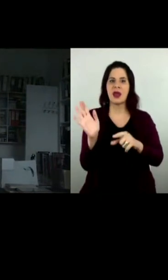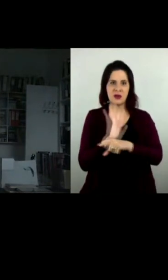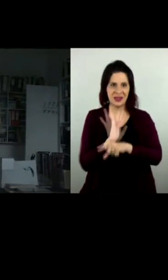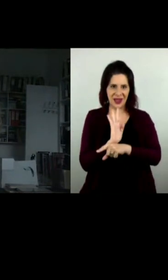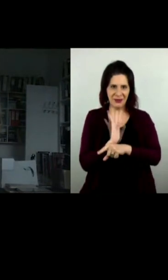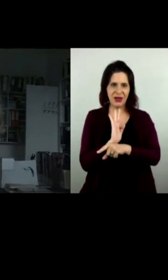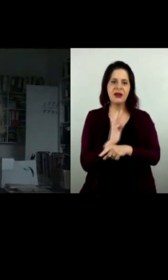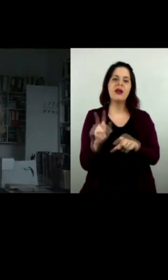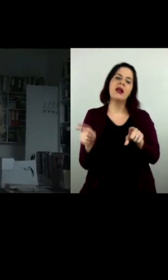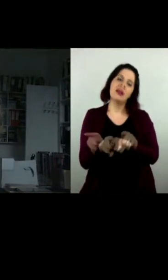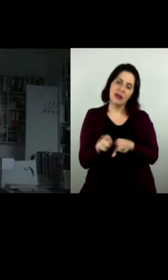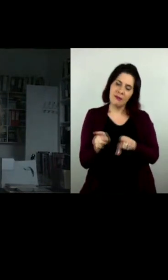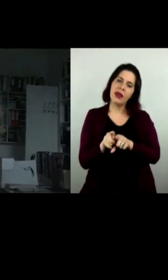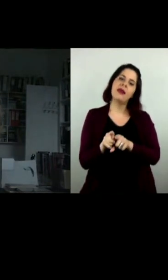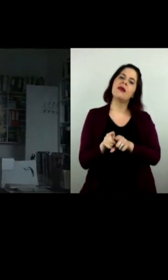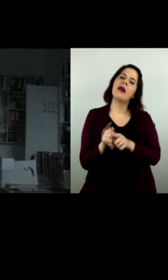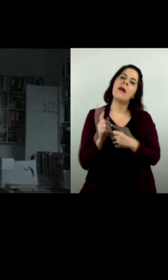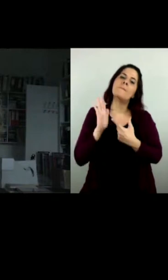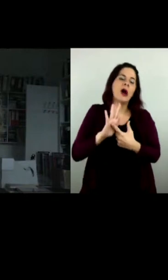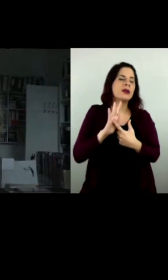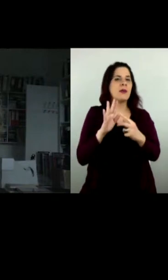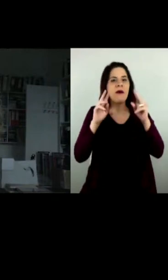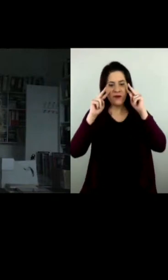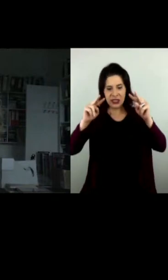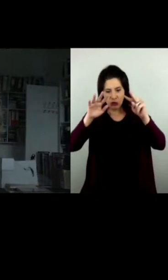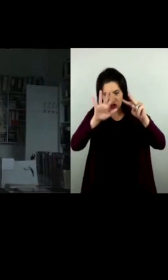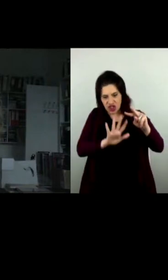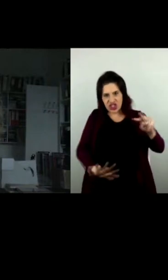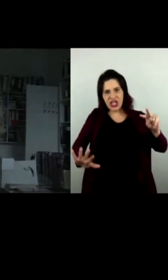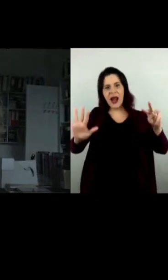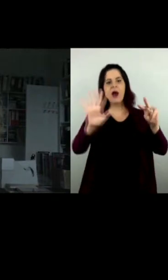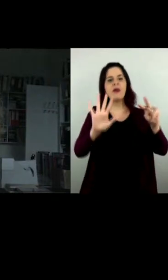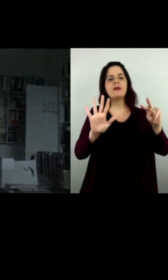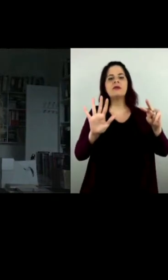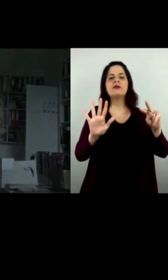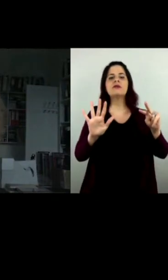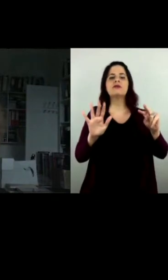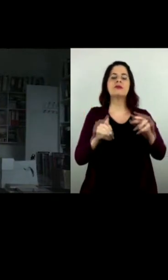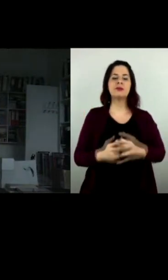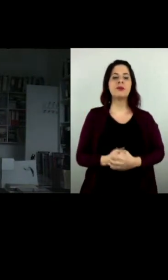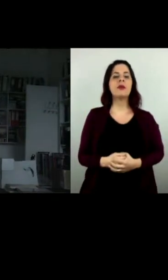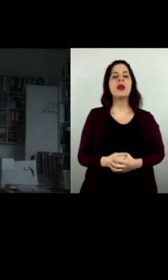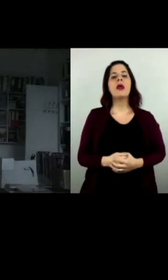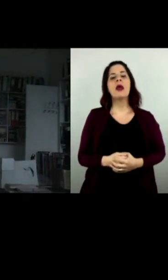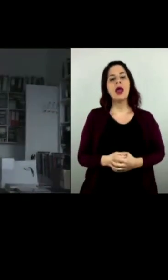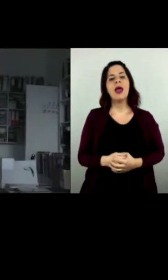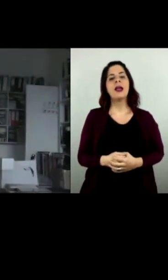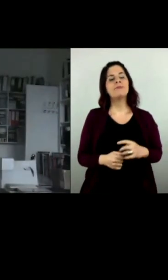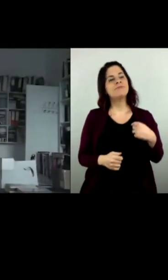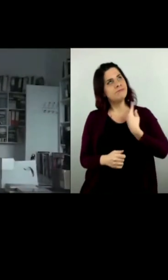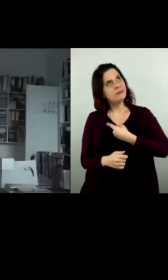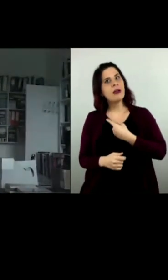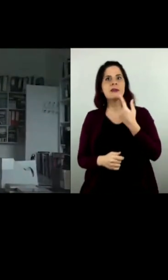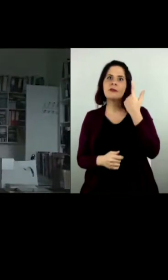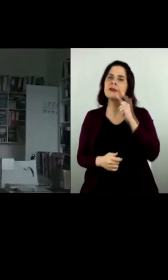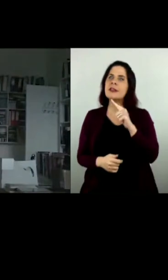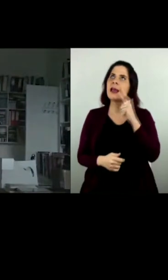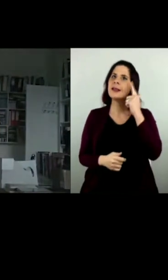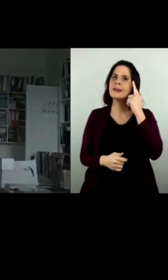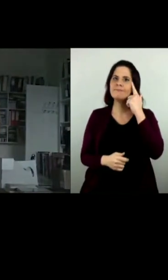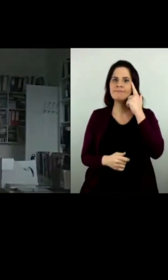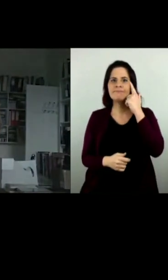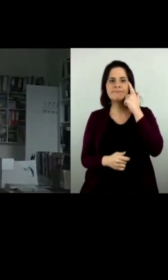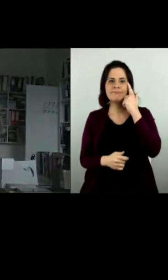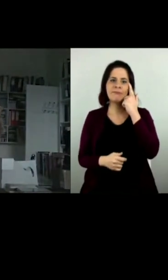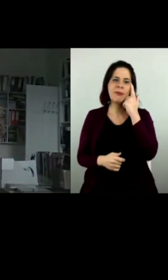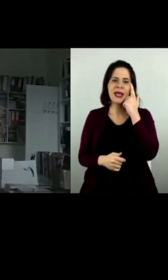Yes. And you are using also again this Epistle of War, and it's